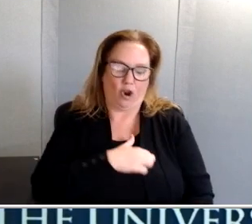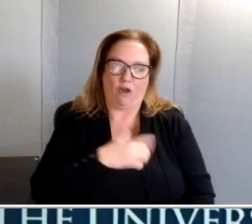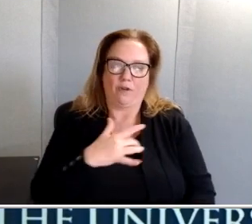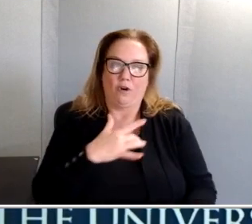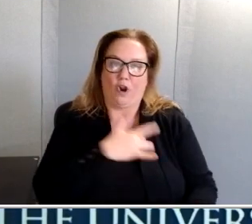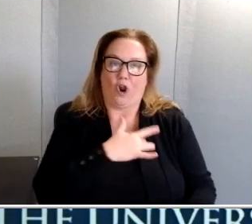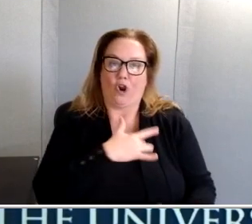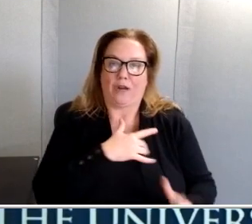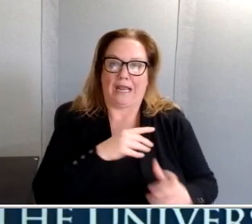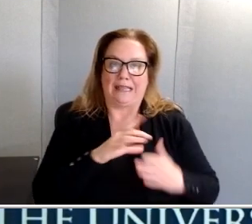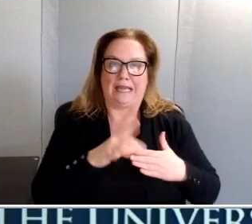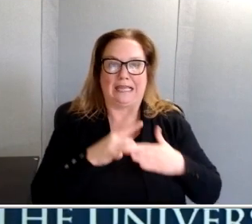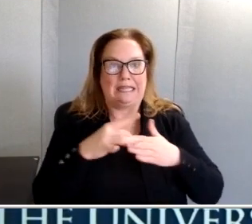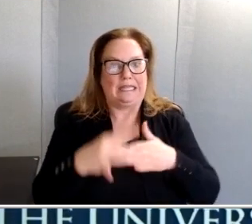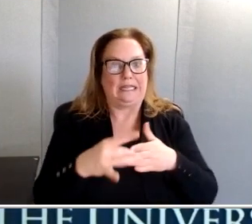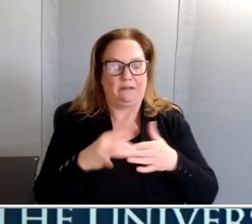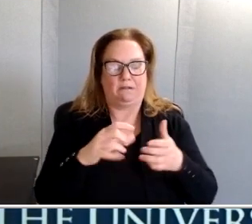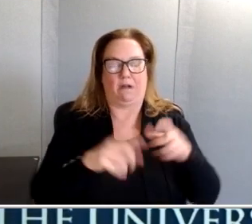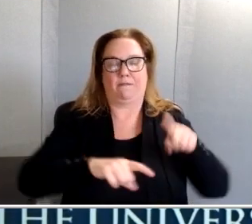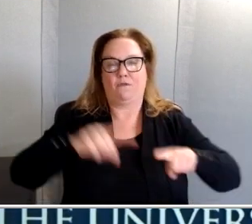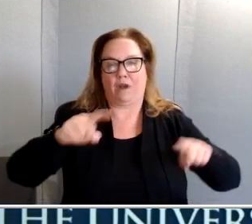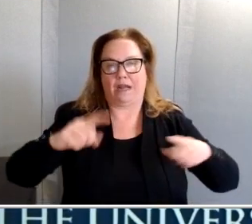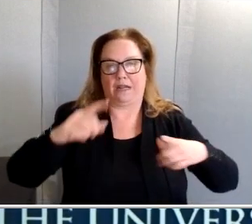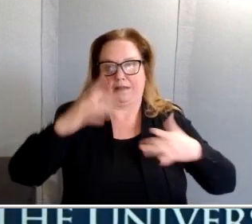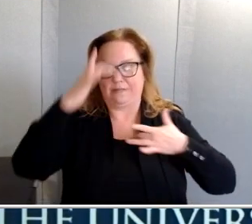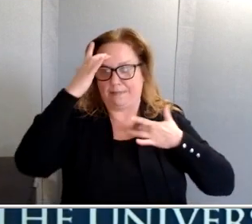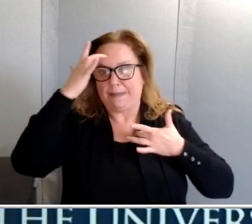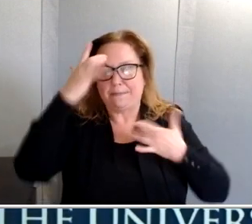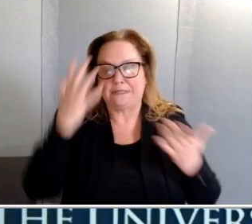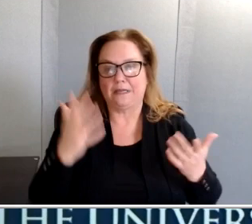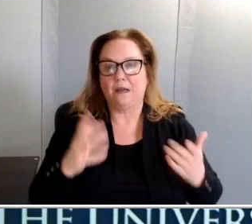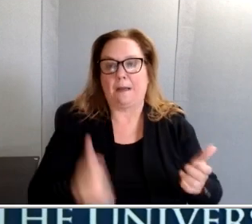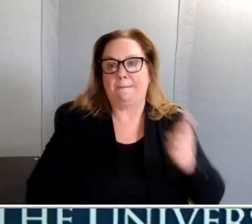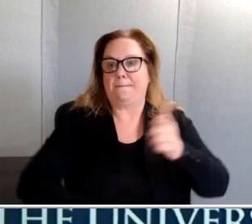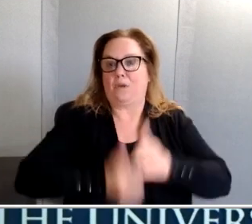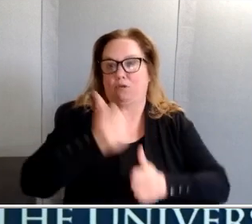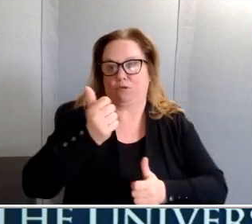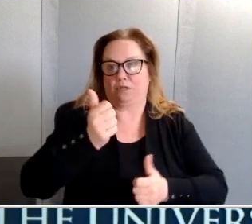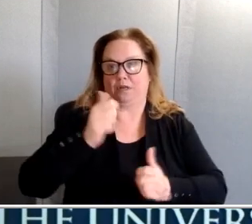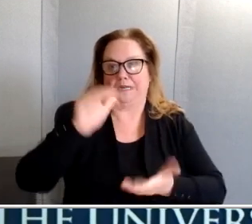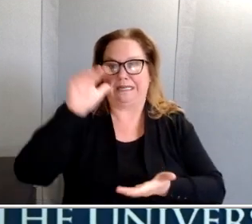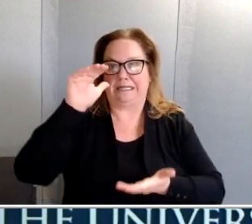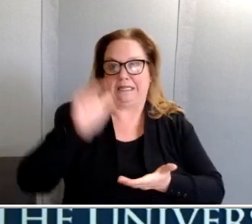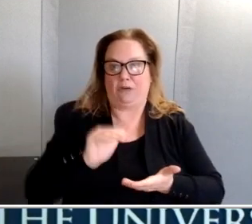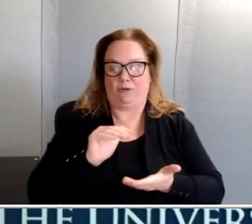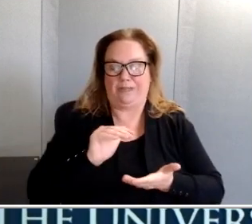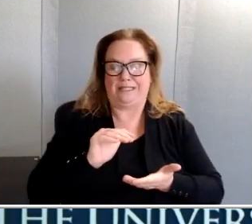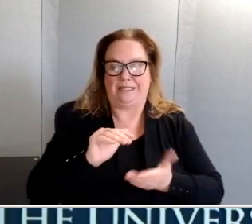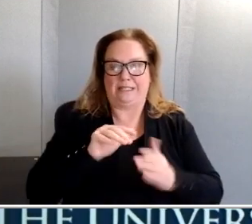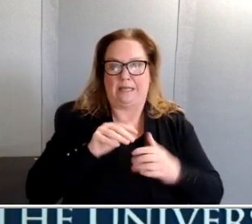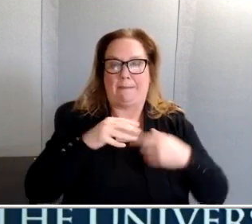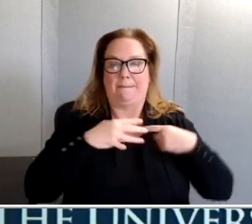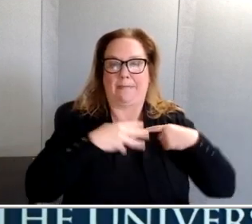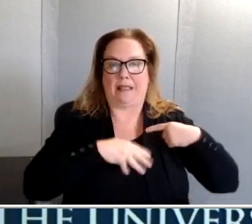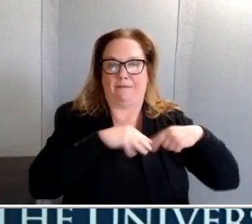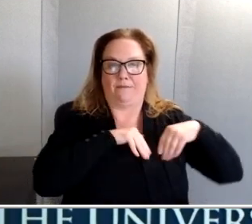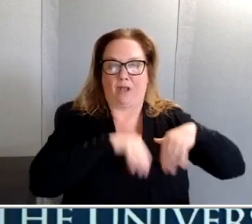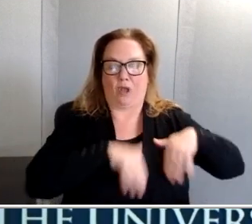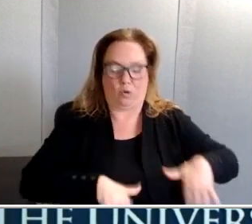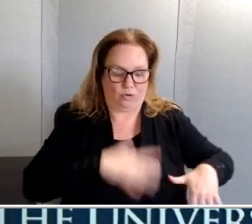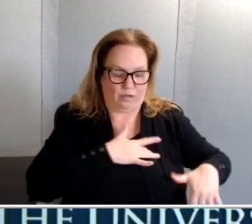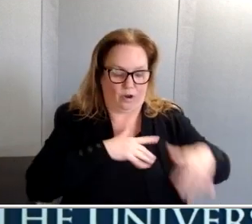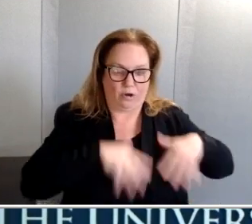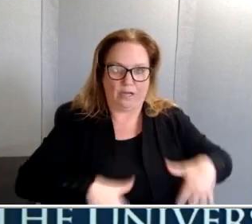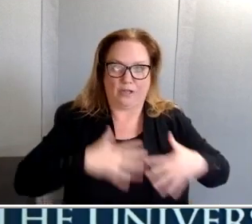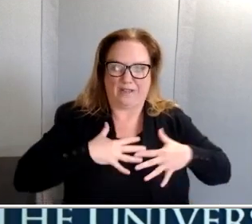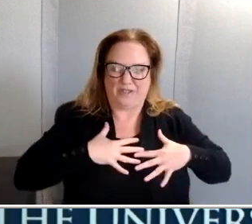lead to a various amount of symptoms. Most of it causes decrease of blood flow from the heart to the rest of the body. So these patients can have chest pain,